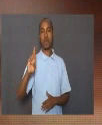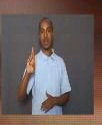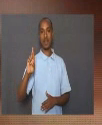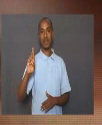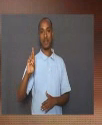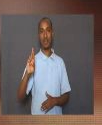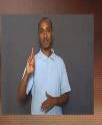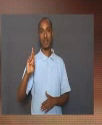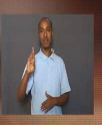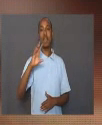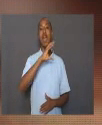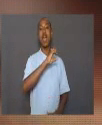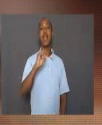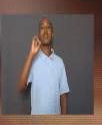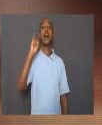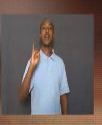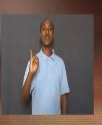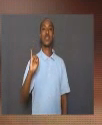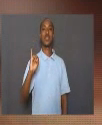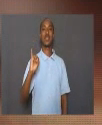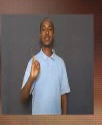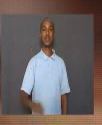bromine, and iodine.